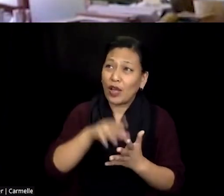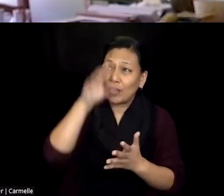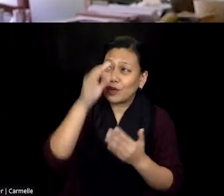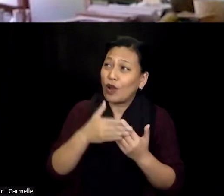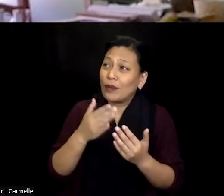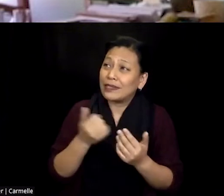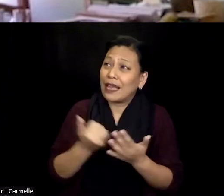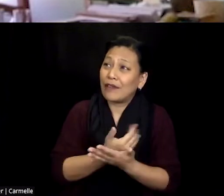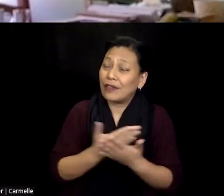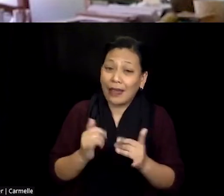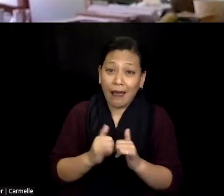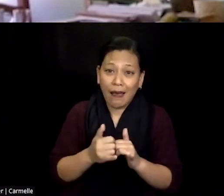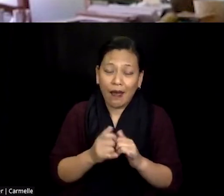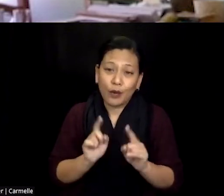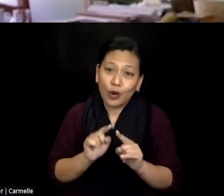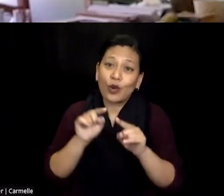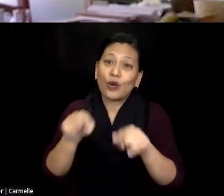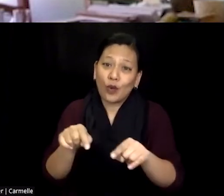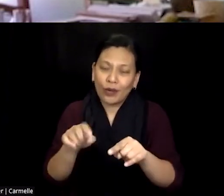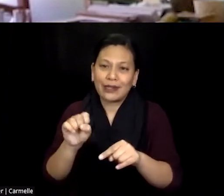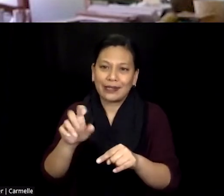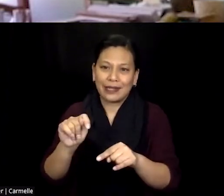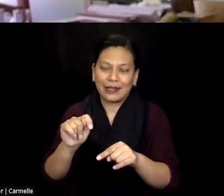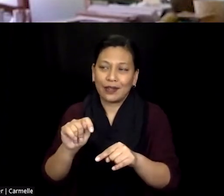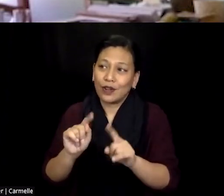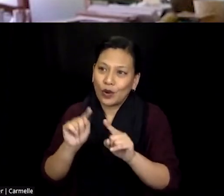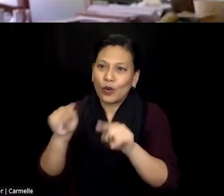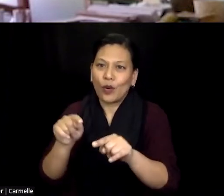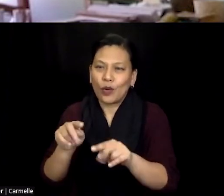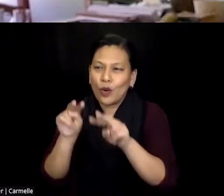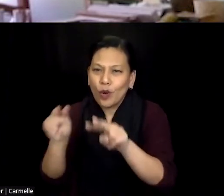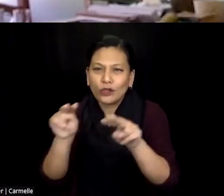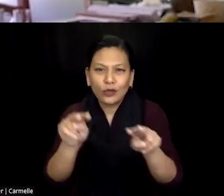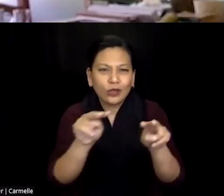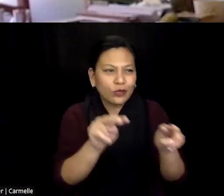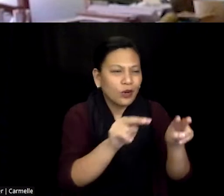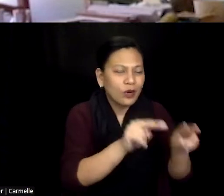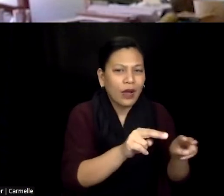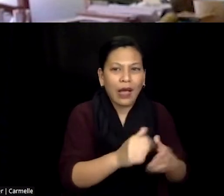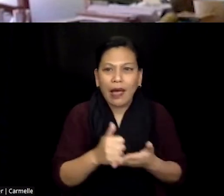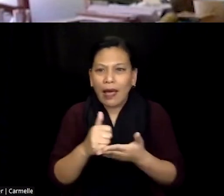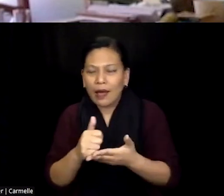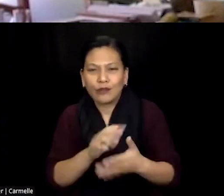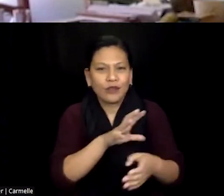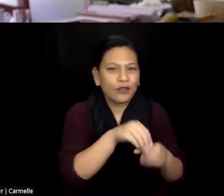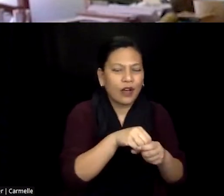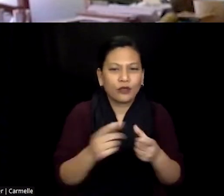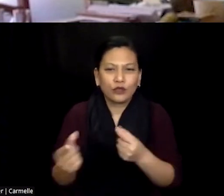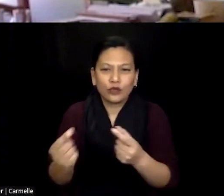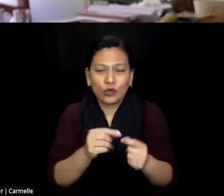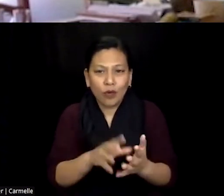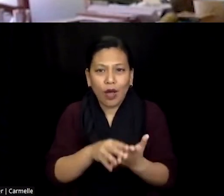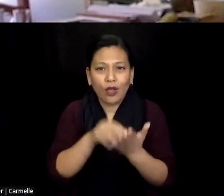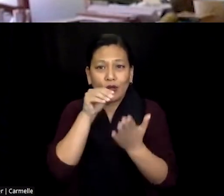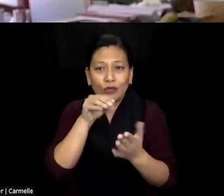know about movies just from being on set and making stuff and, you know, rolling cables for other people. I don't know